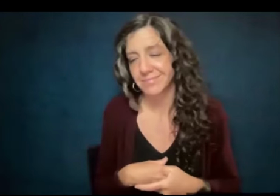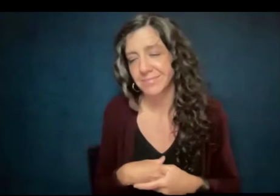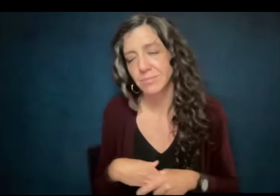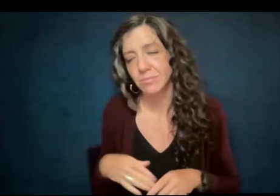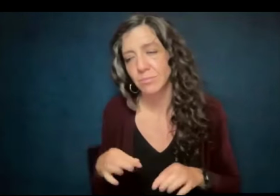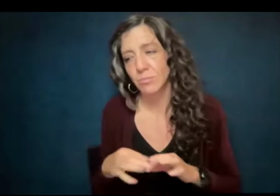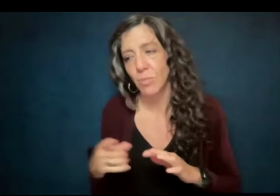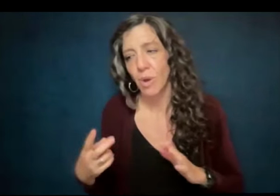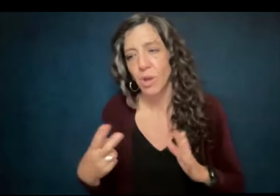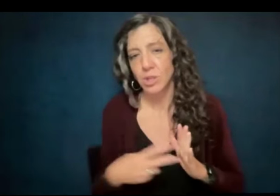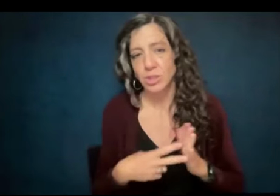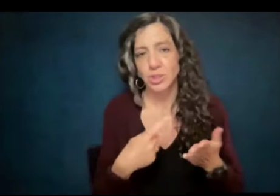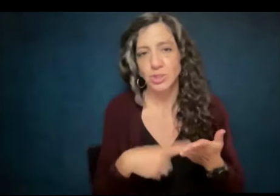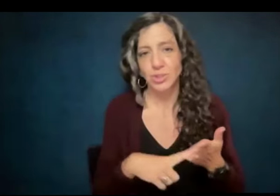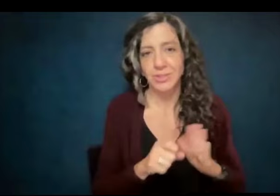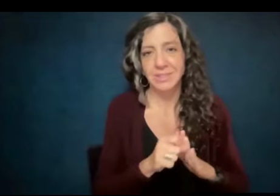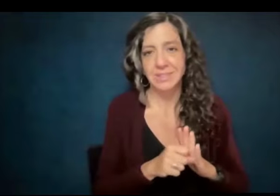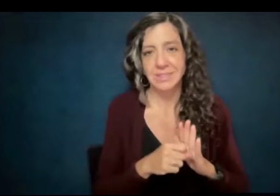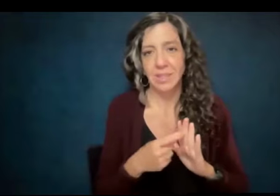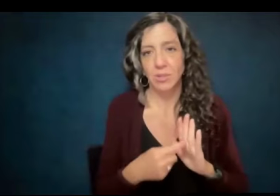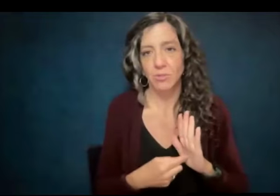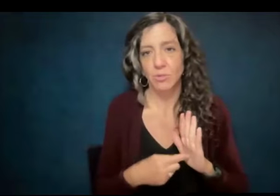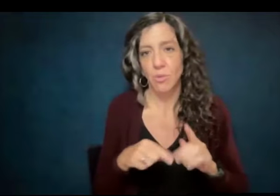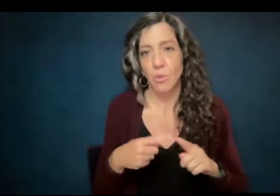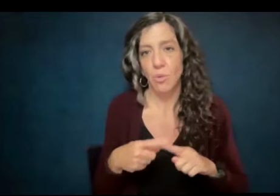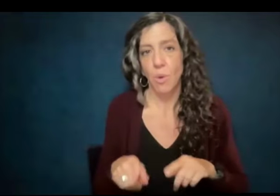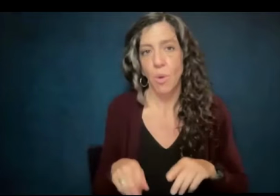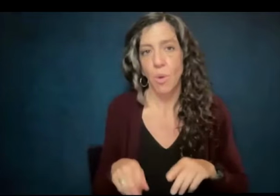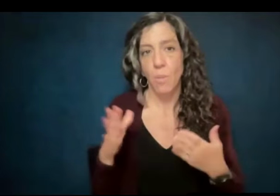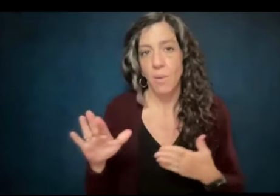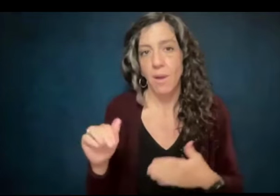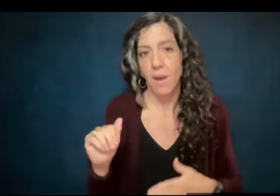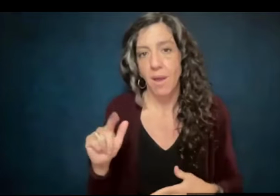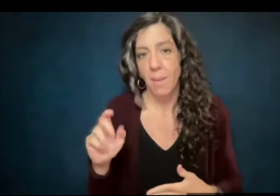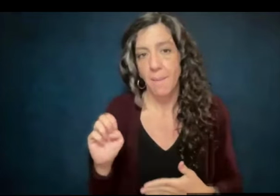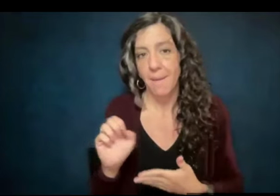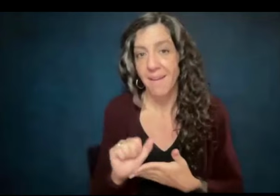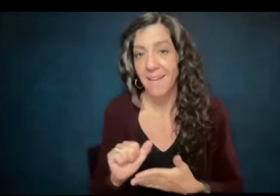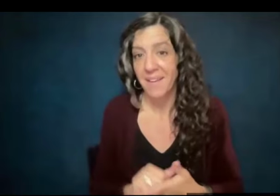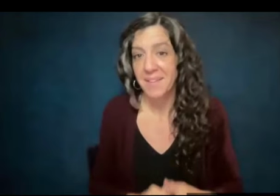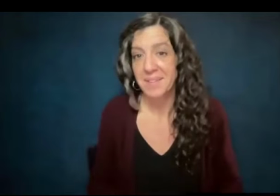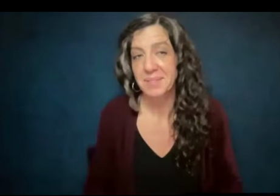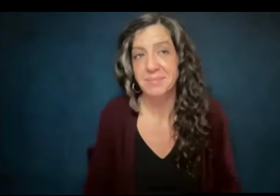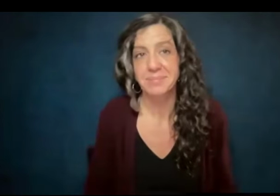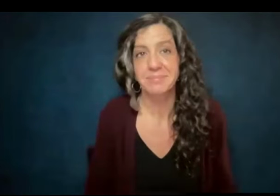state rules when you're opening your ABLE accounts.